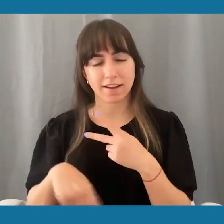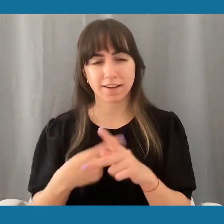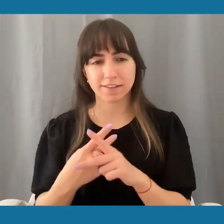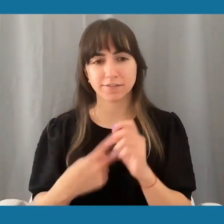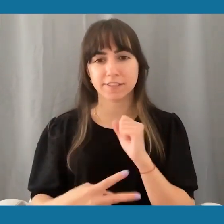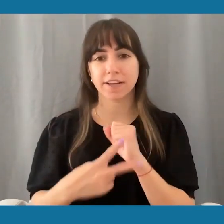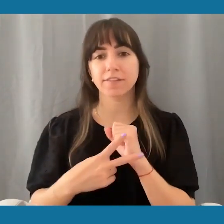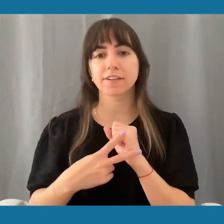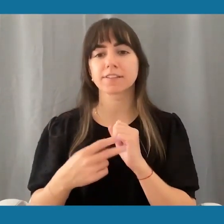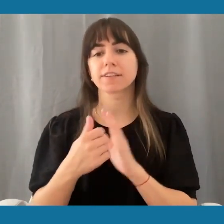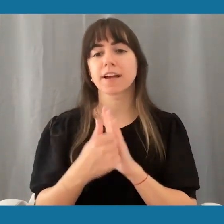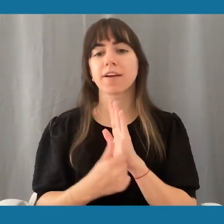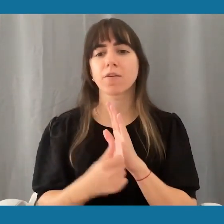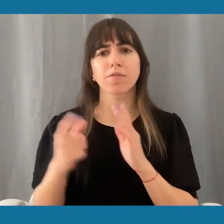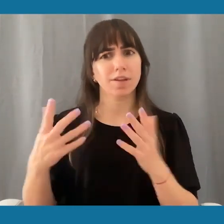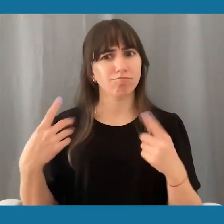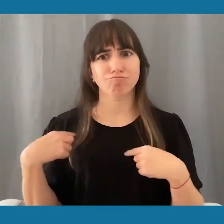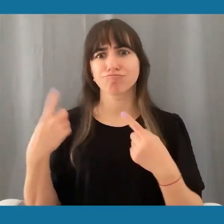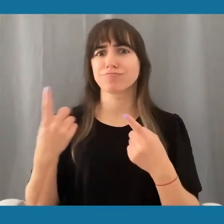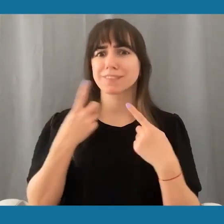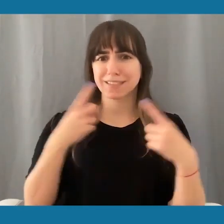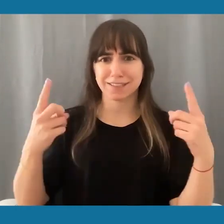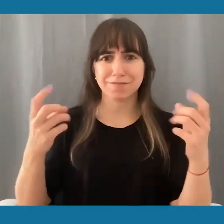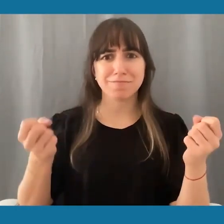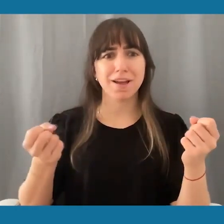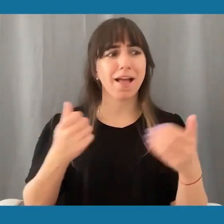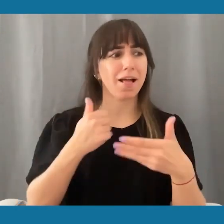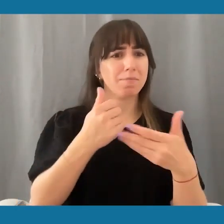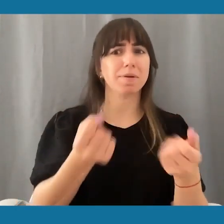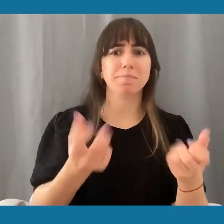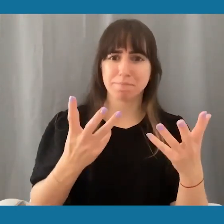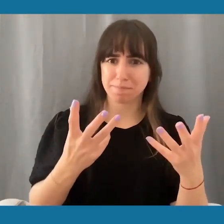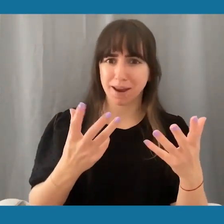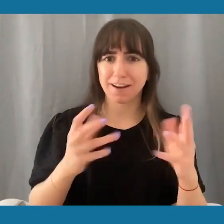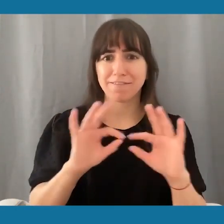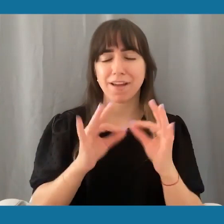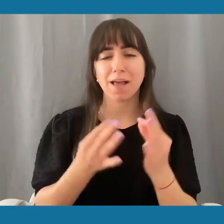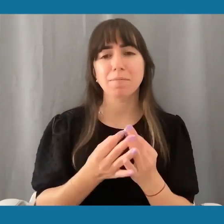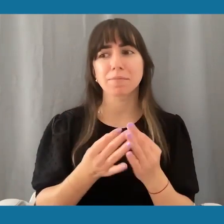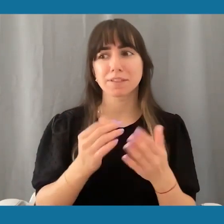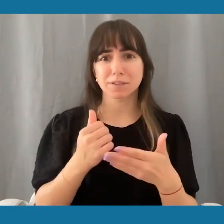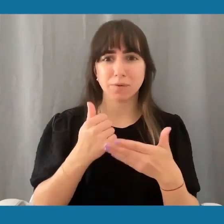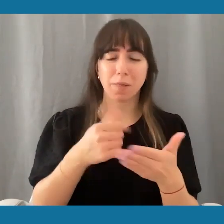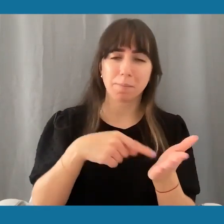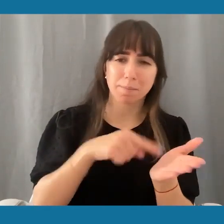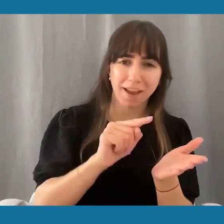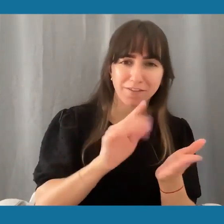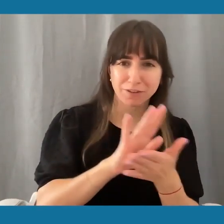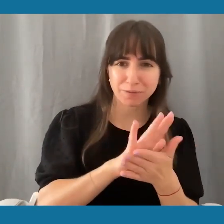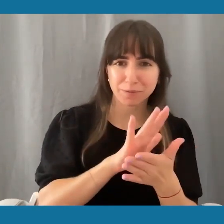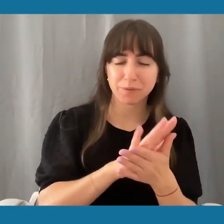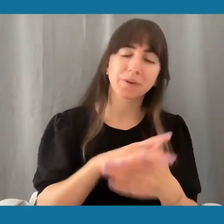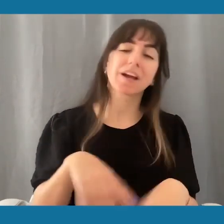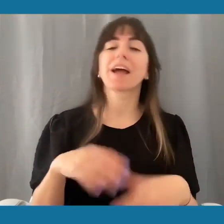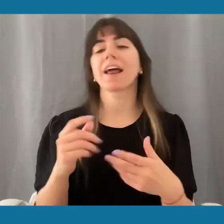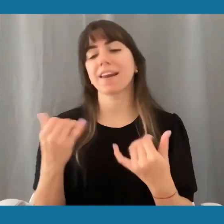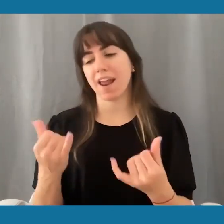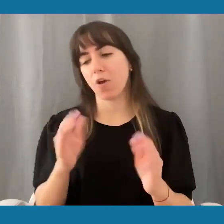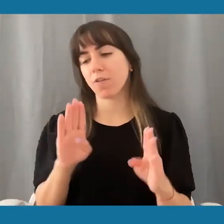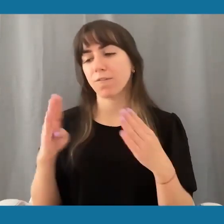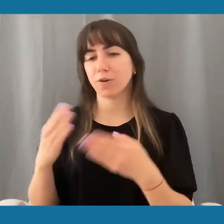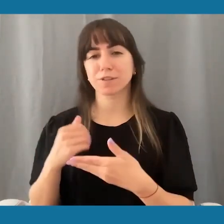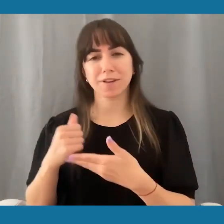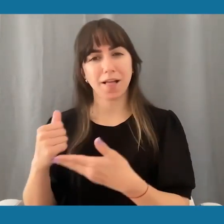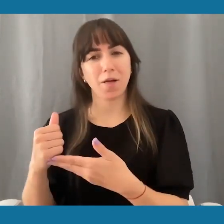million families save for higher education expenses, and now they're helping the disability community save for a variety of qualified disability